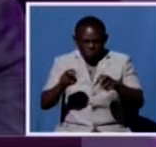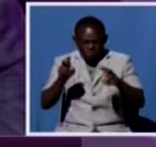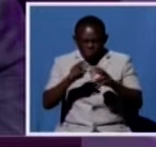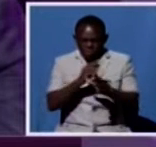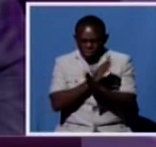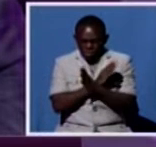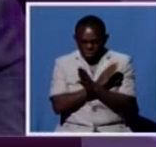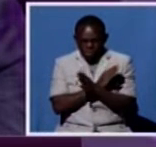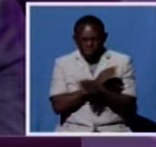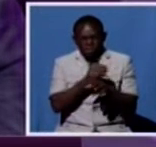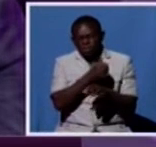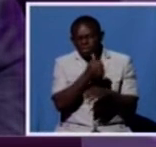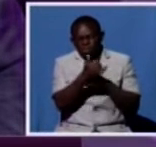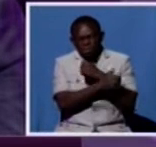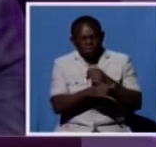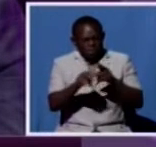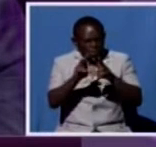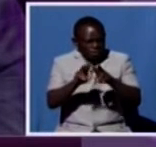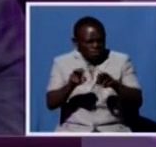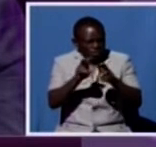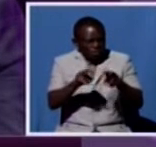and Tanzania, more or less about